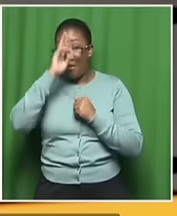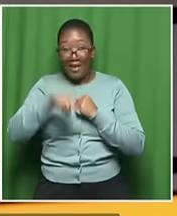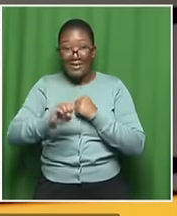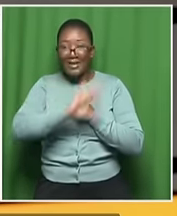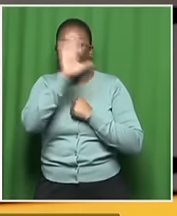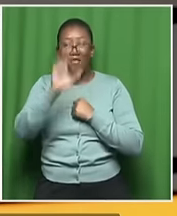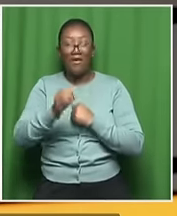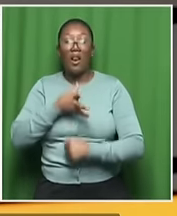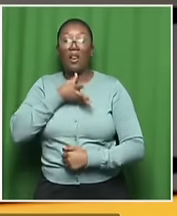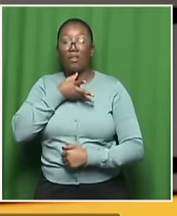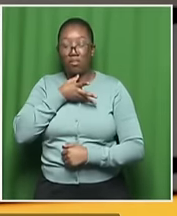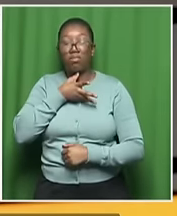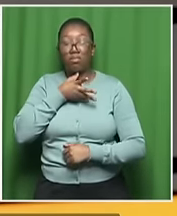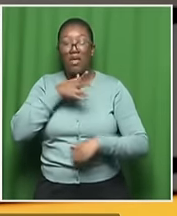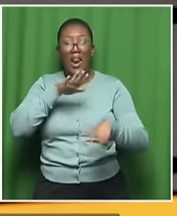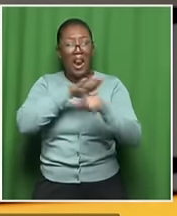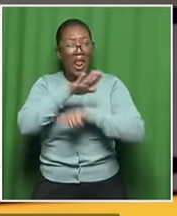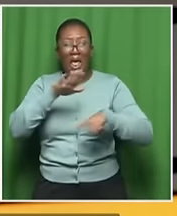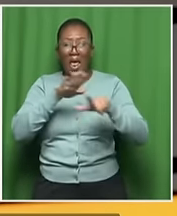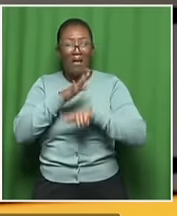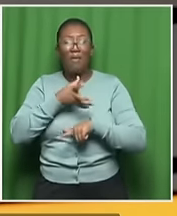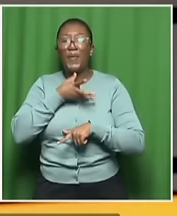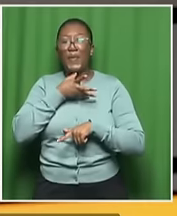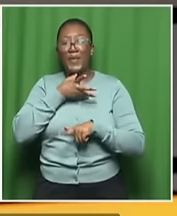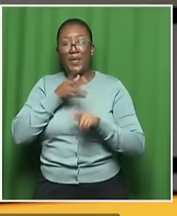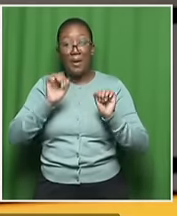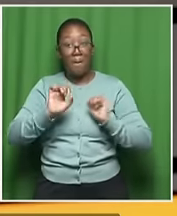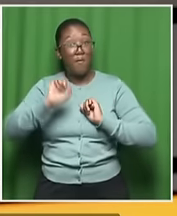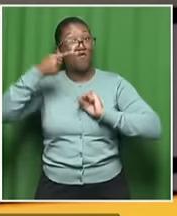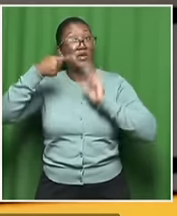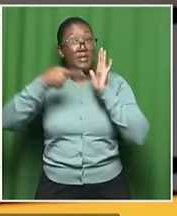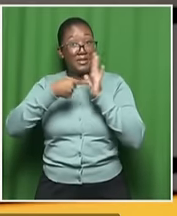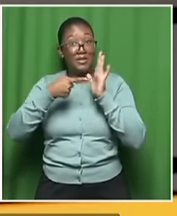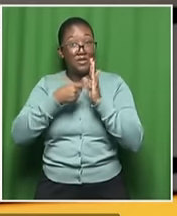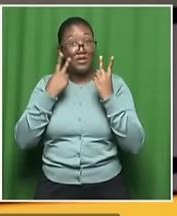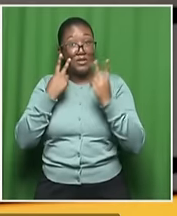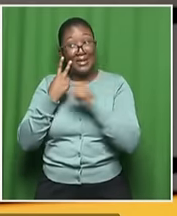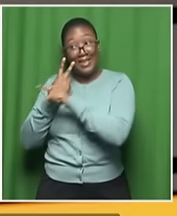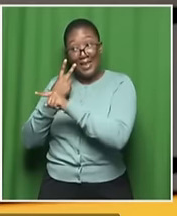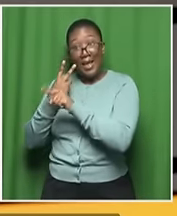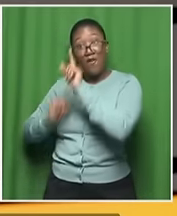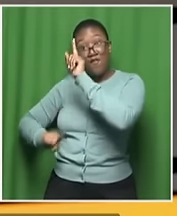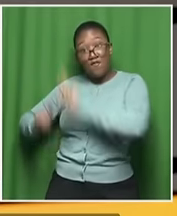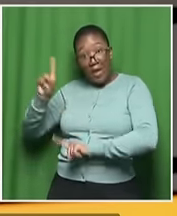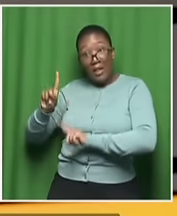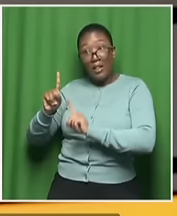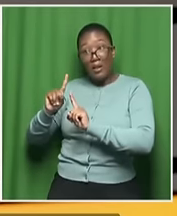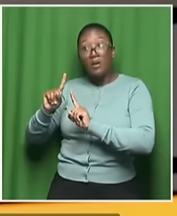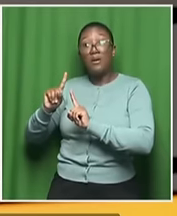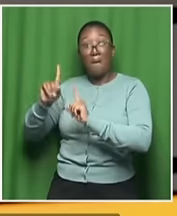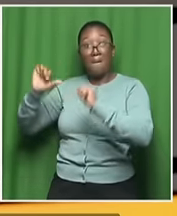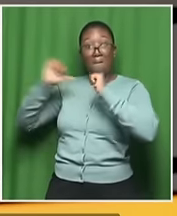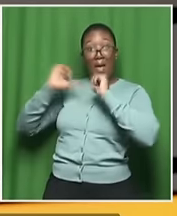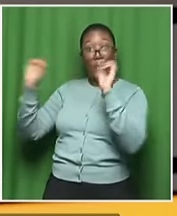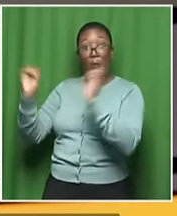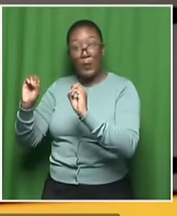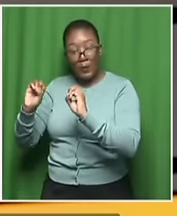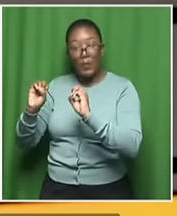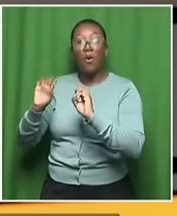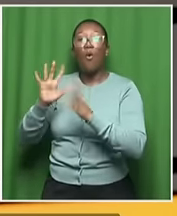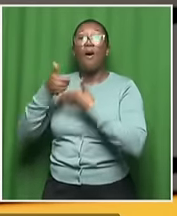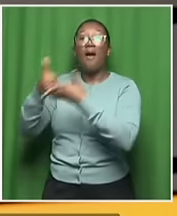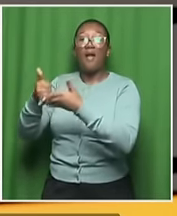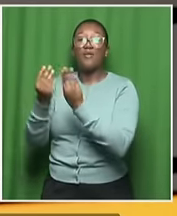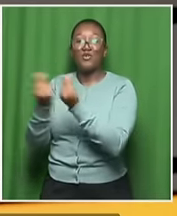Africa. Firstly, we must look at those failures and turn it around to